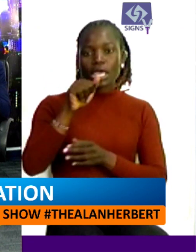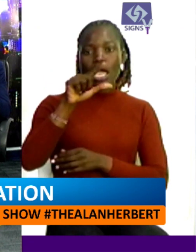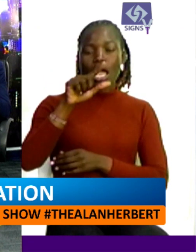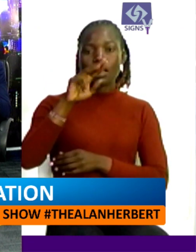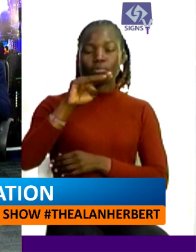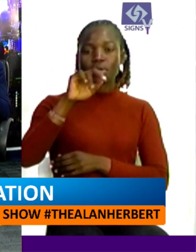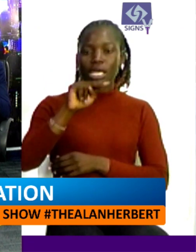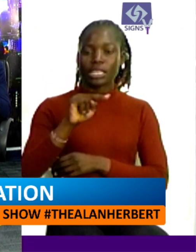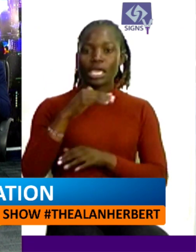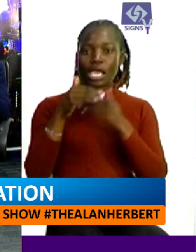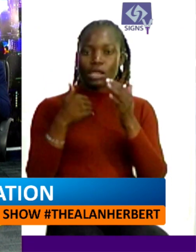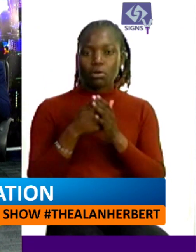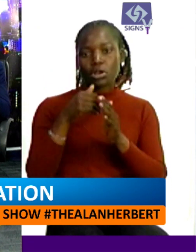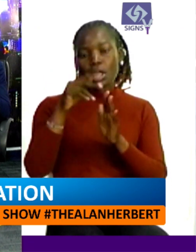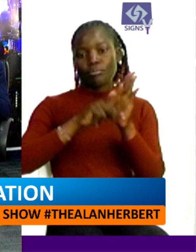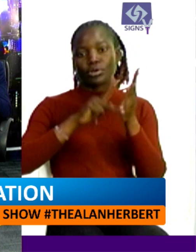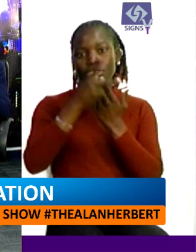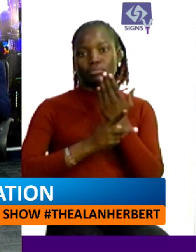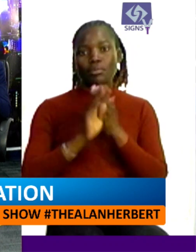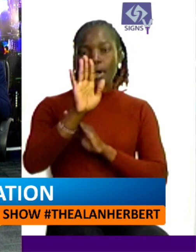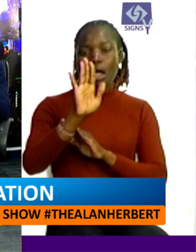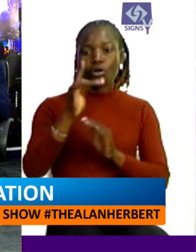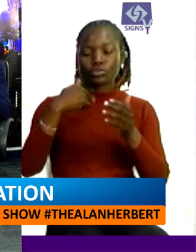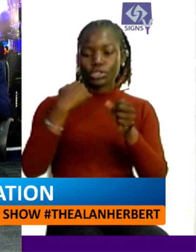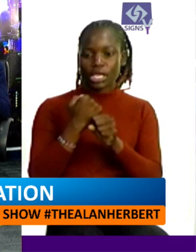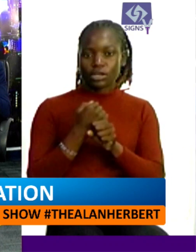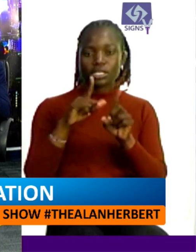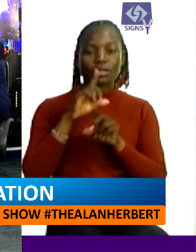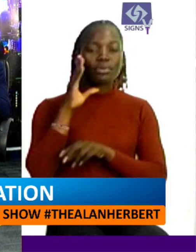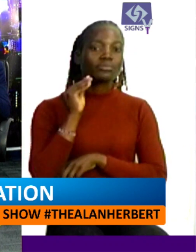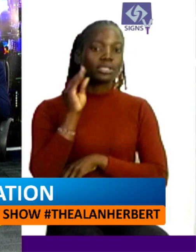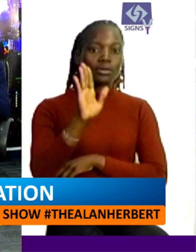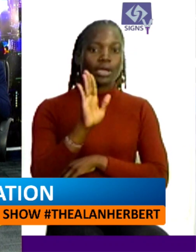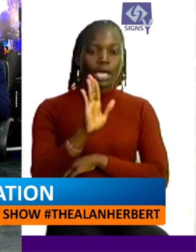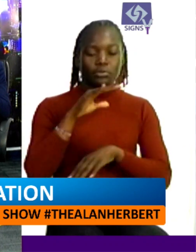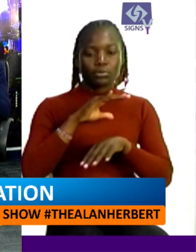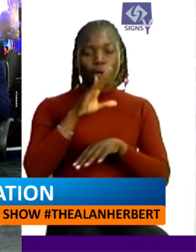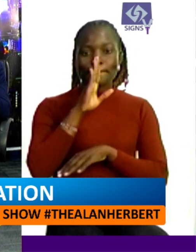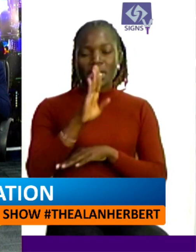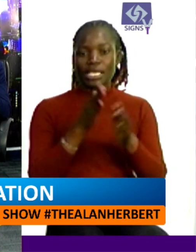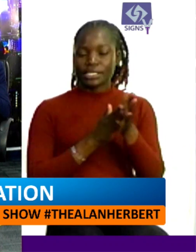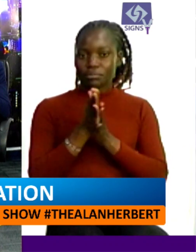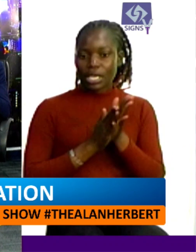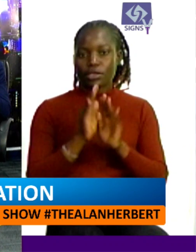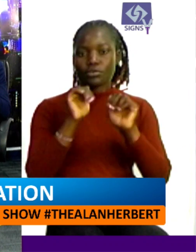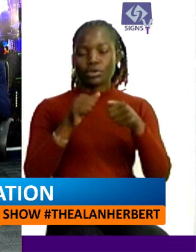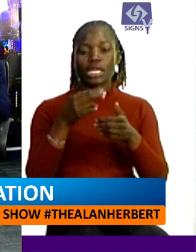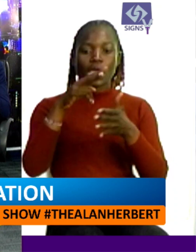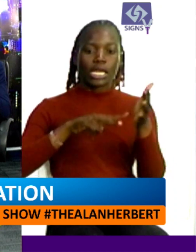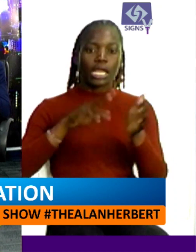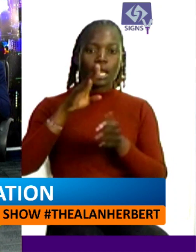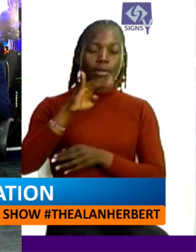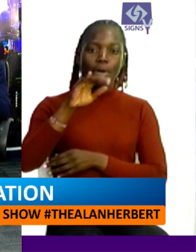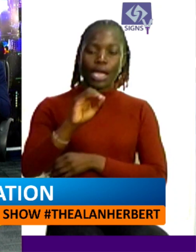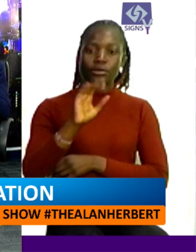follow-on project on what they did and also the experience. So to get also inspired, you can also read their bios, and if